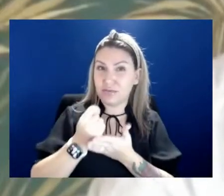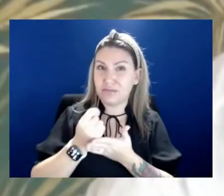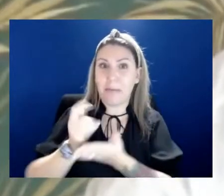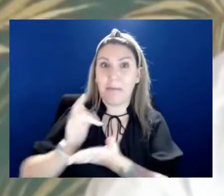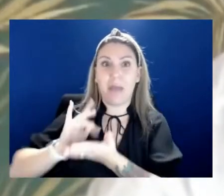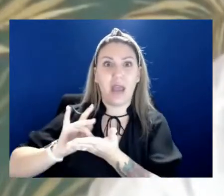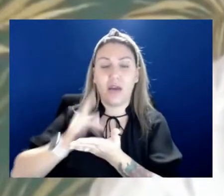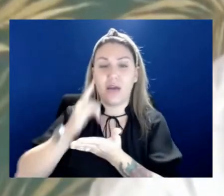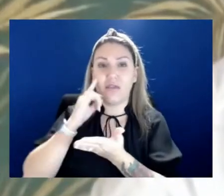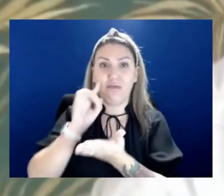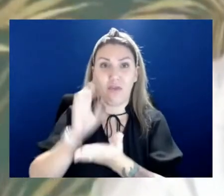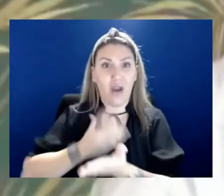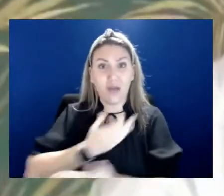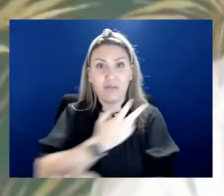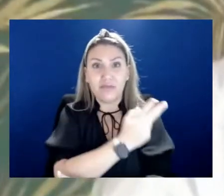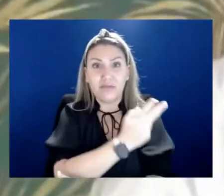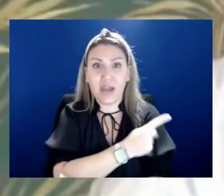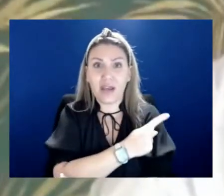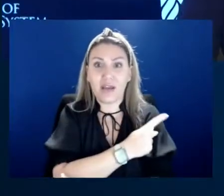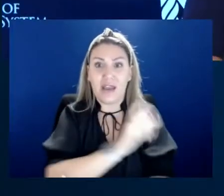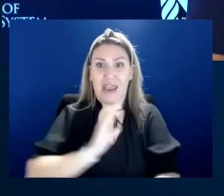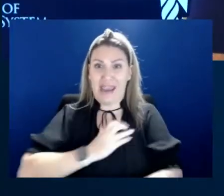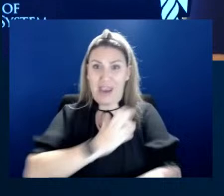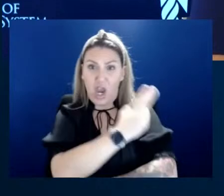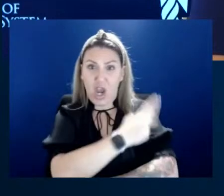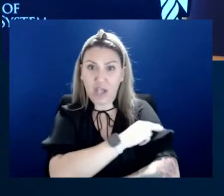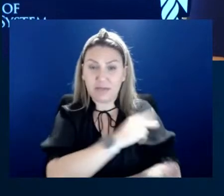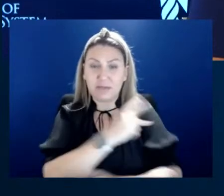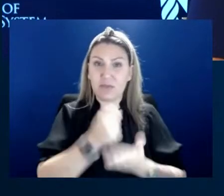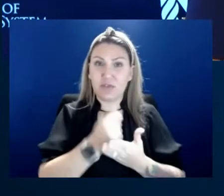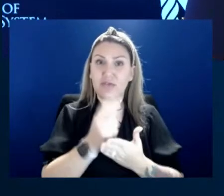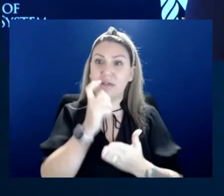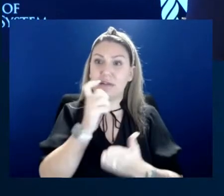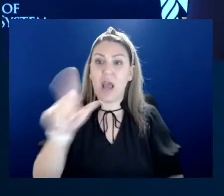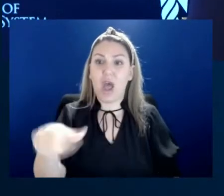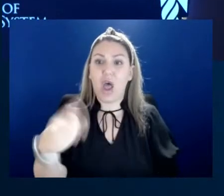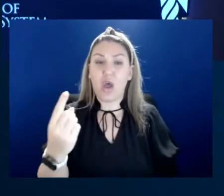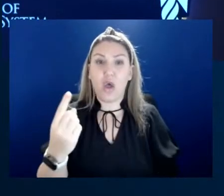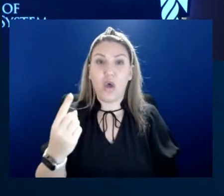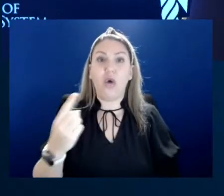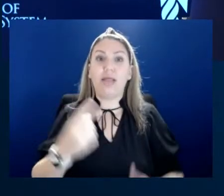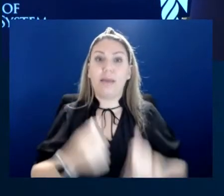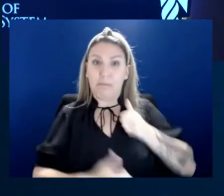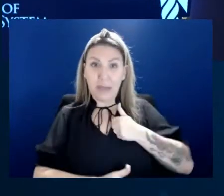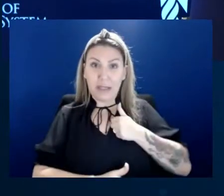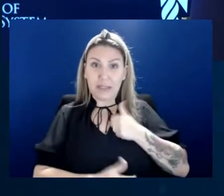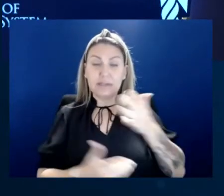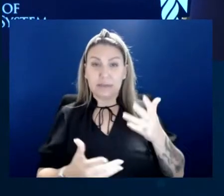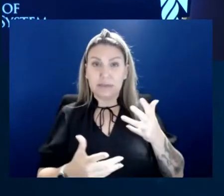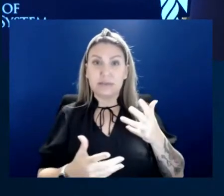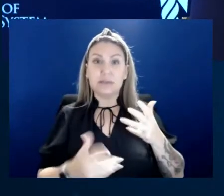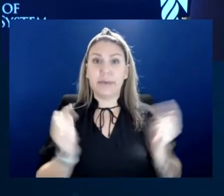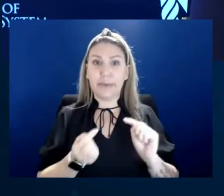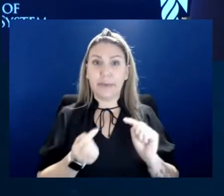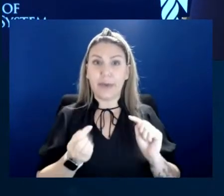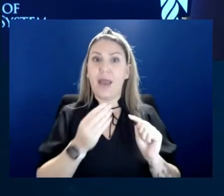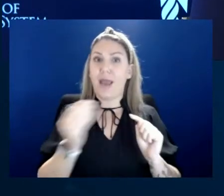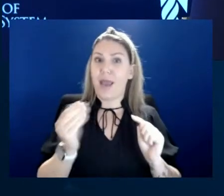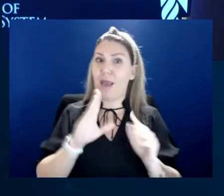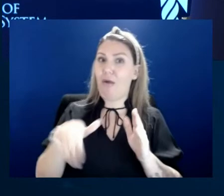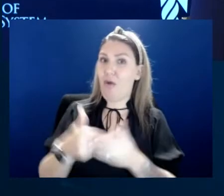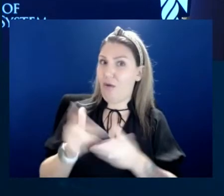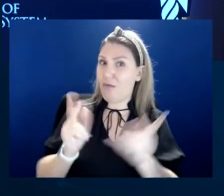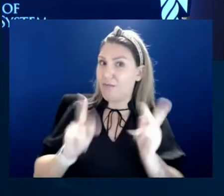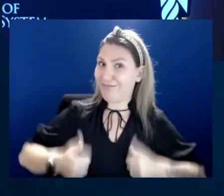for our patients. Because our hospital, we treat not only militaries, we treat and civilian patient.